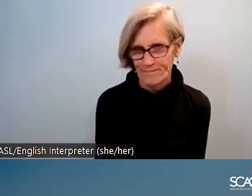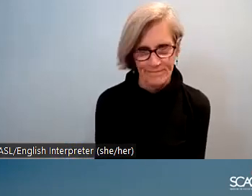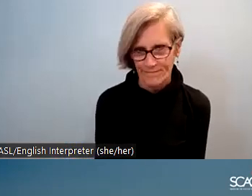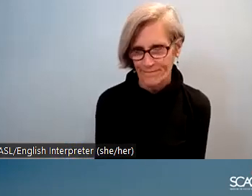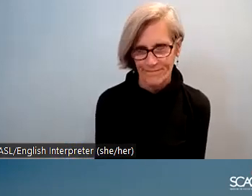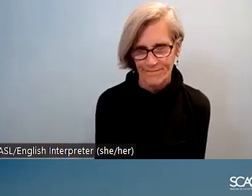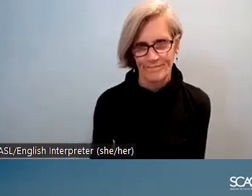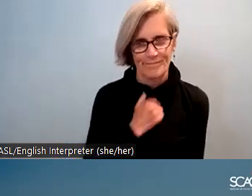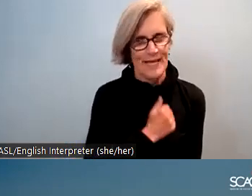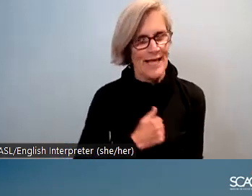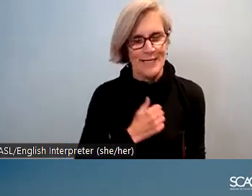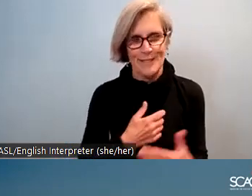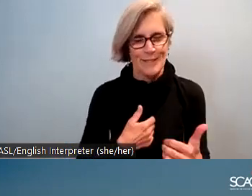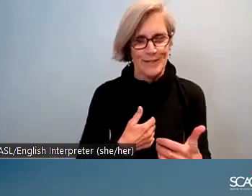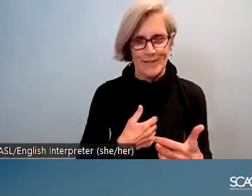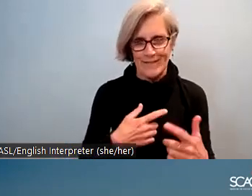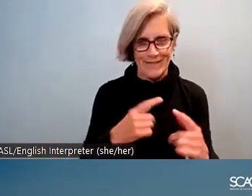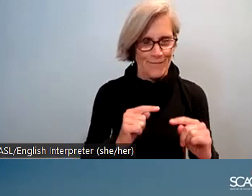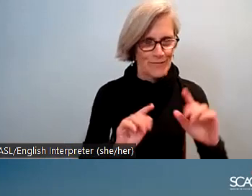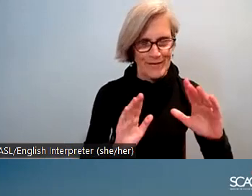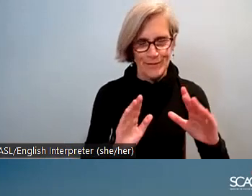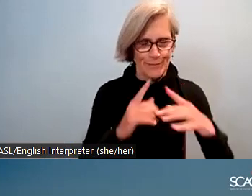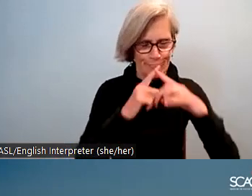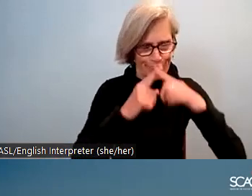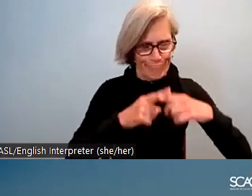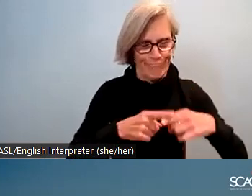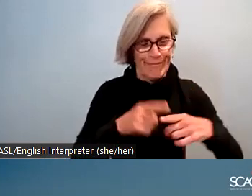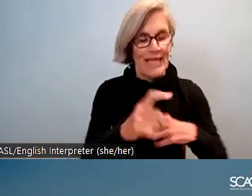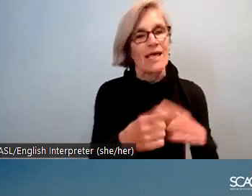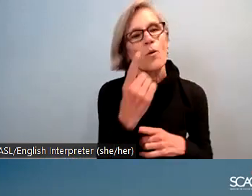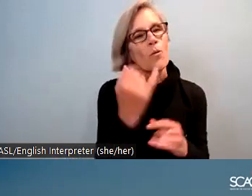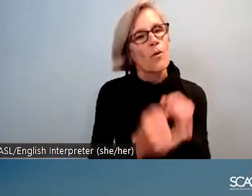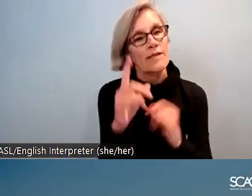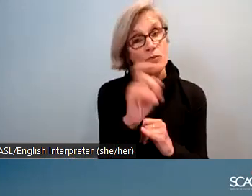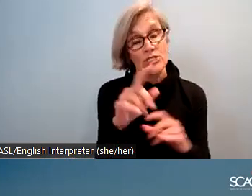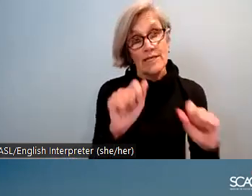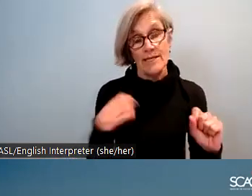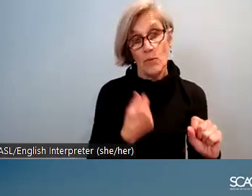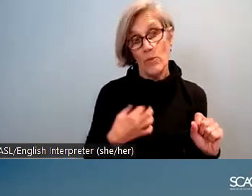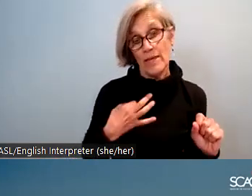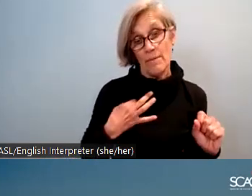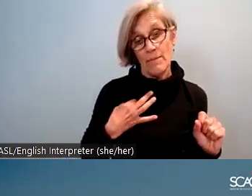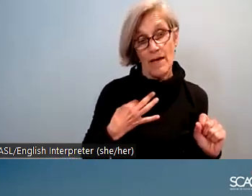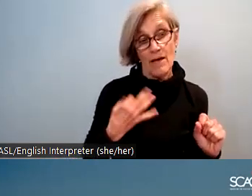Sorry, I was trying to unmute. I had one last question. Can we apply for multiple